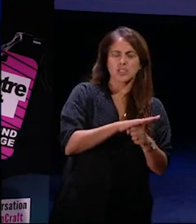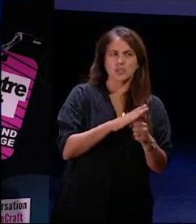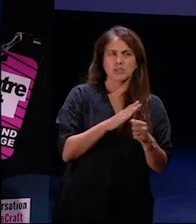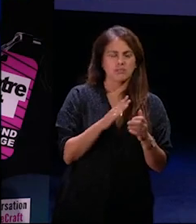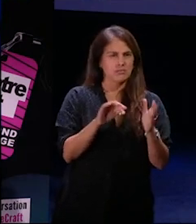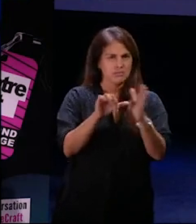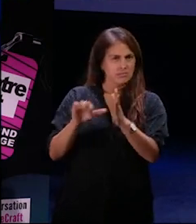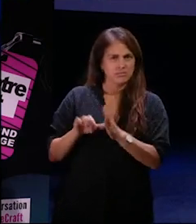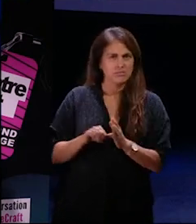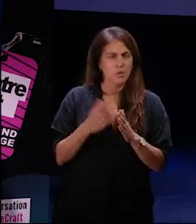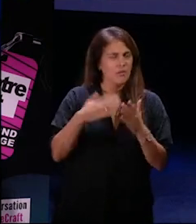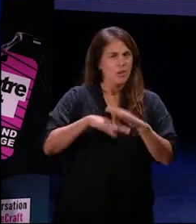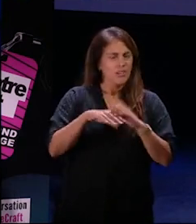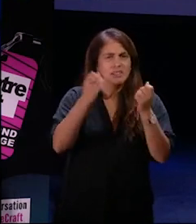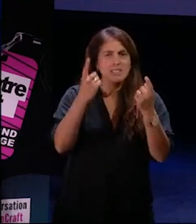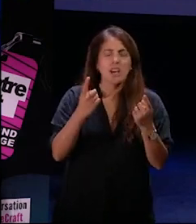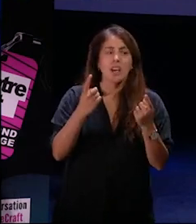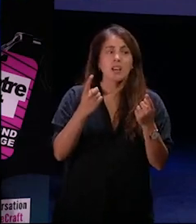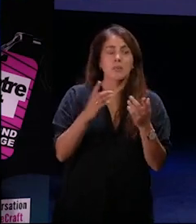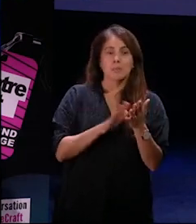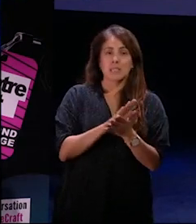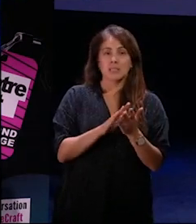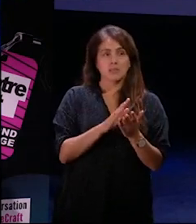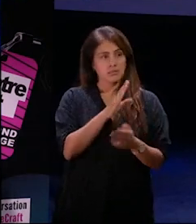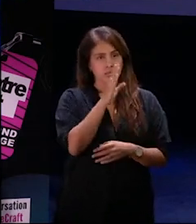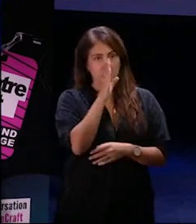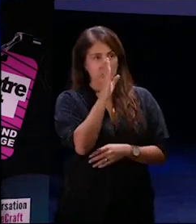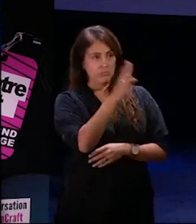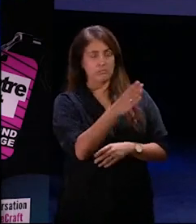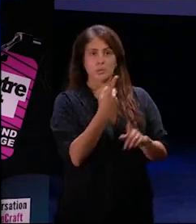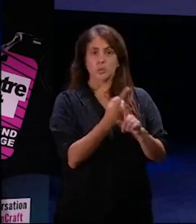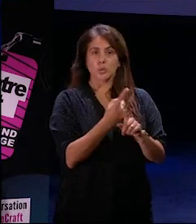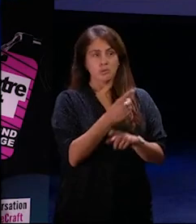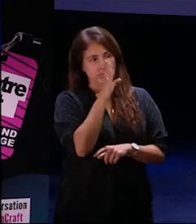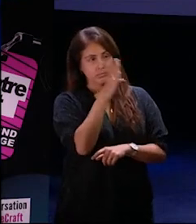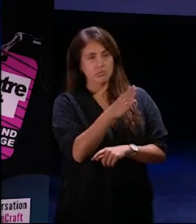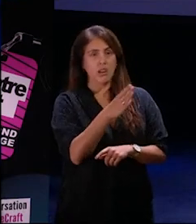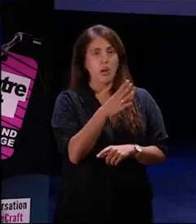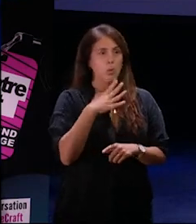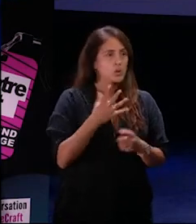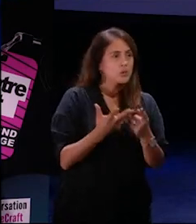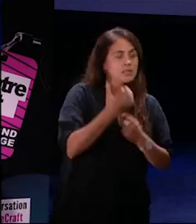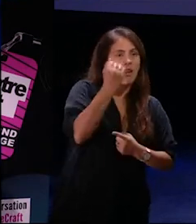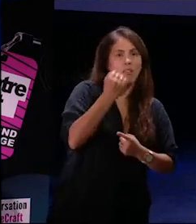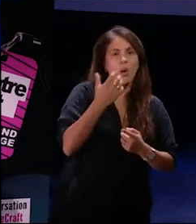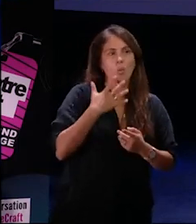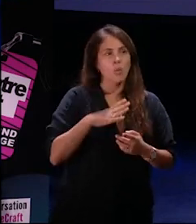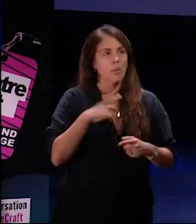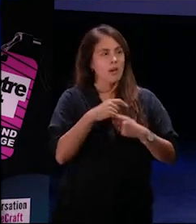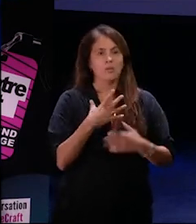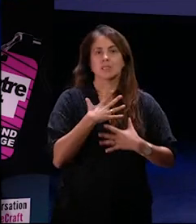is the same. We're saying, when you talk to people in that element of wanting to discover and wanting to be